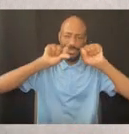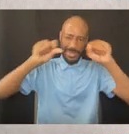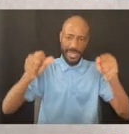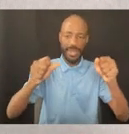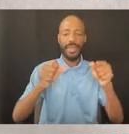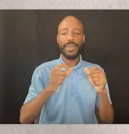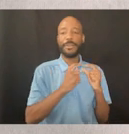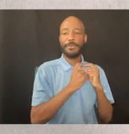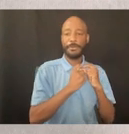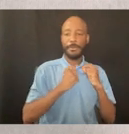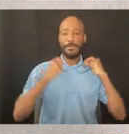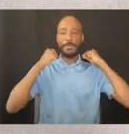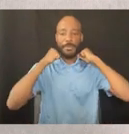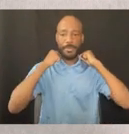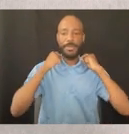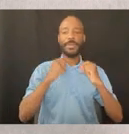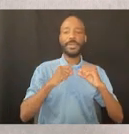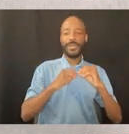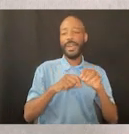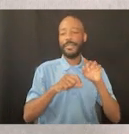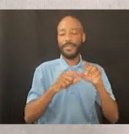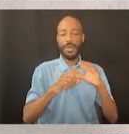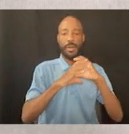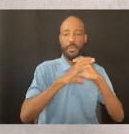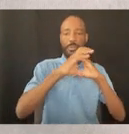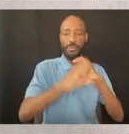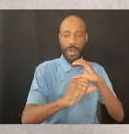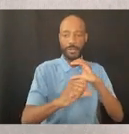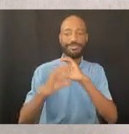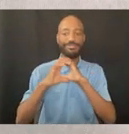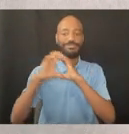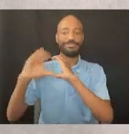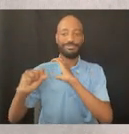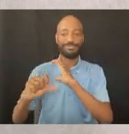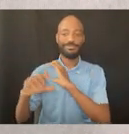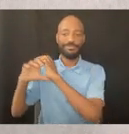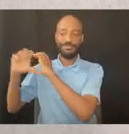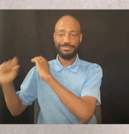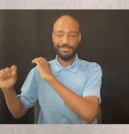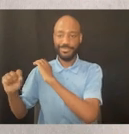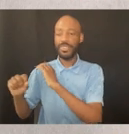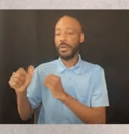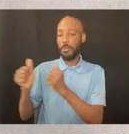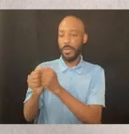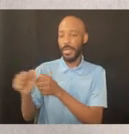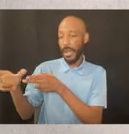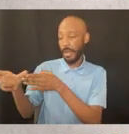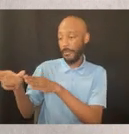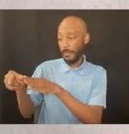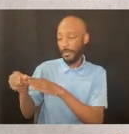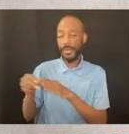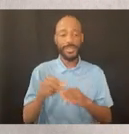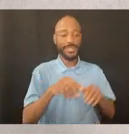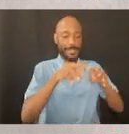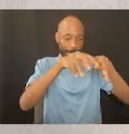every 3 or so inches is a used plastic bottle with a pressed-down nozzle to dispense hand sanitizer. If C